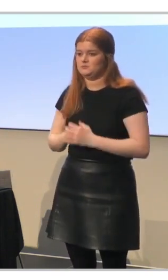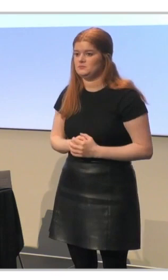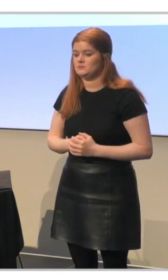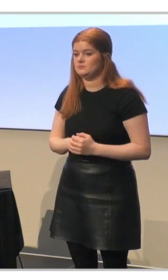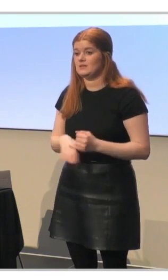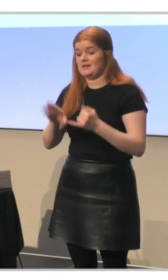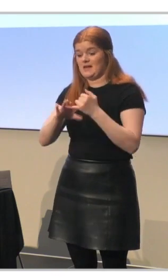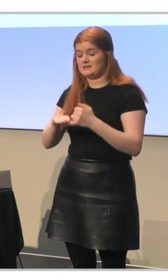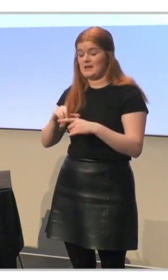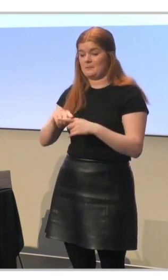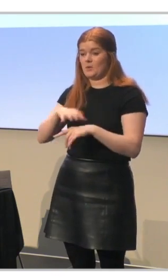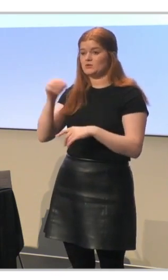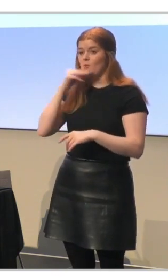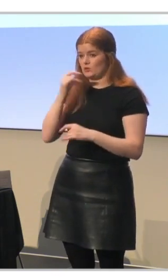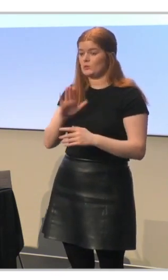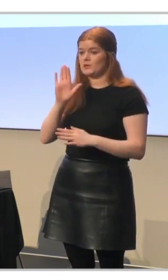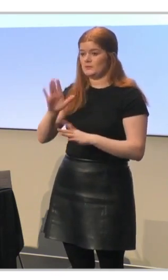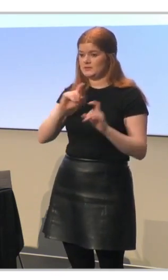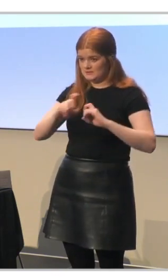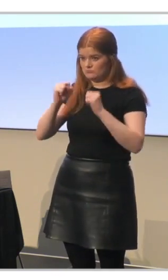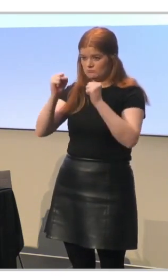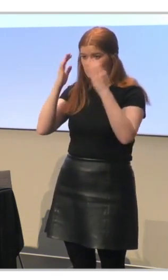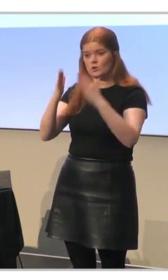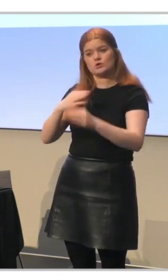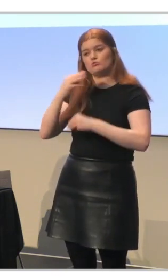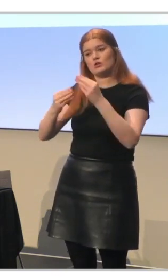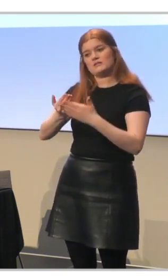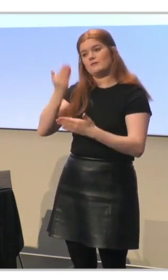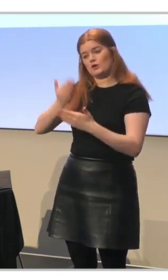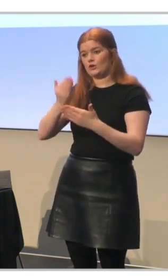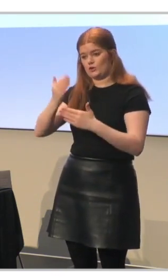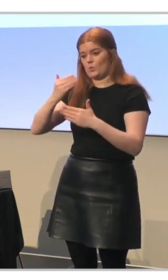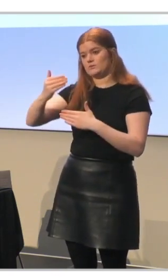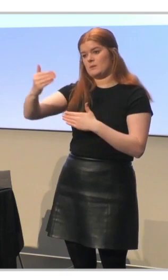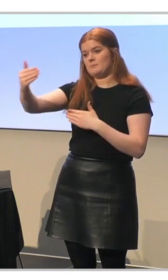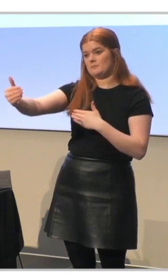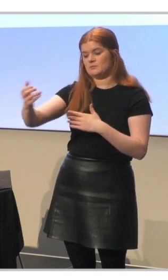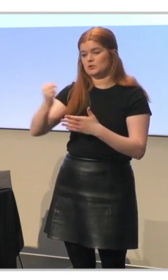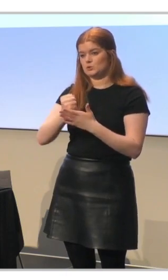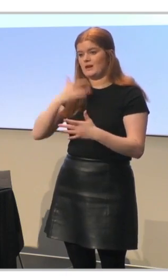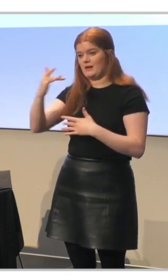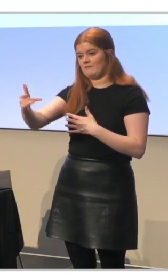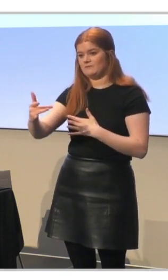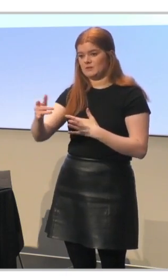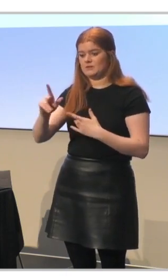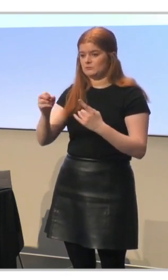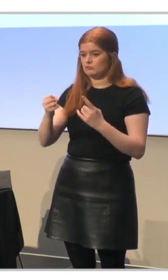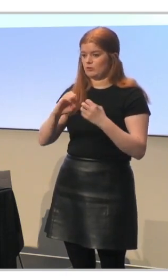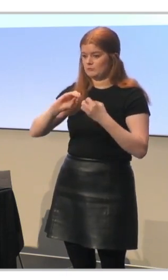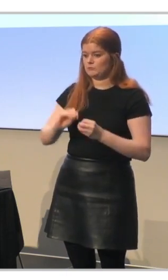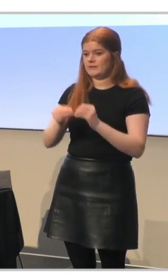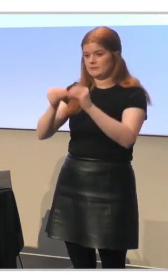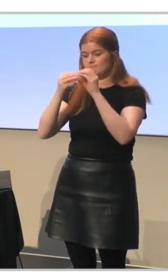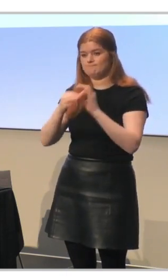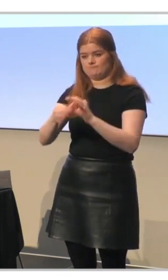Finally, and most importantly, we must remain focused on progressive learning over the span of a student's life as they develop, engage in society as